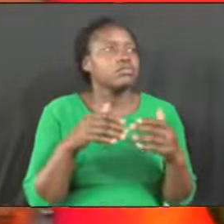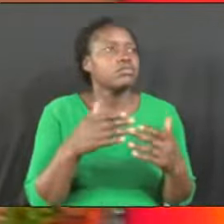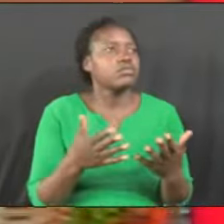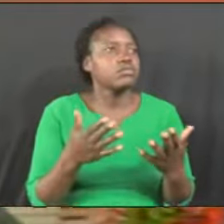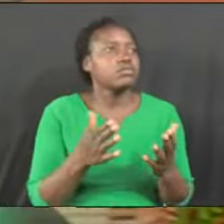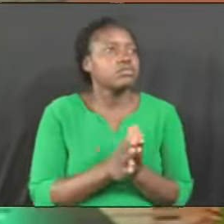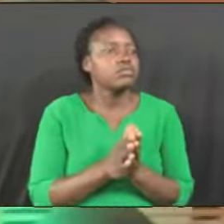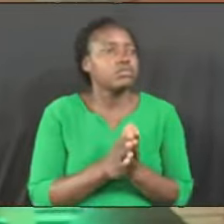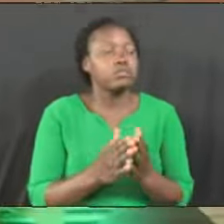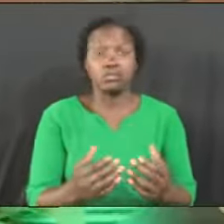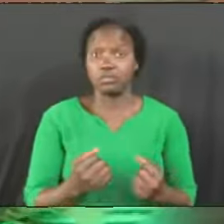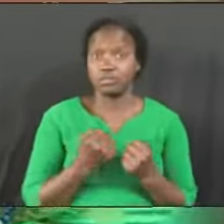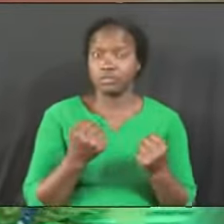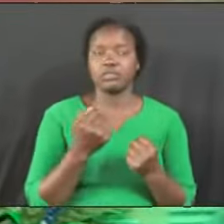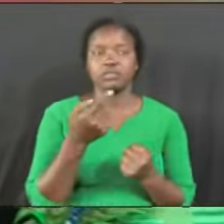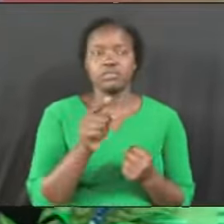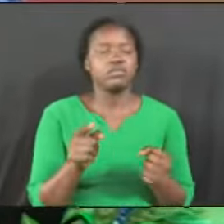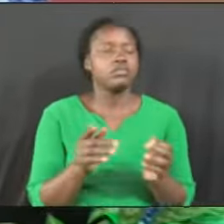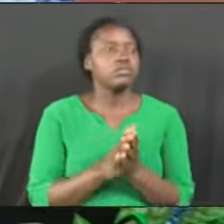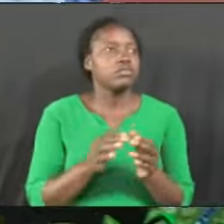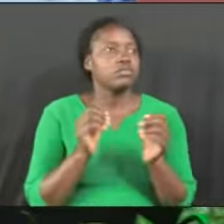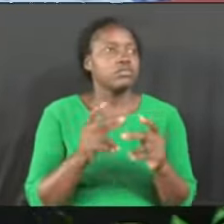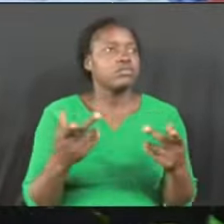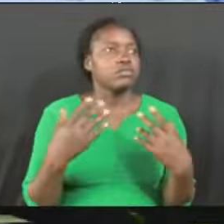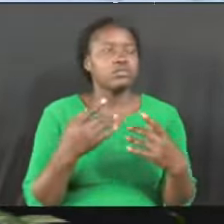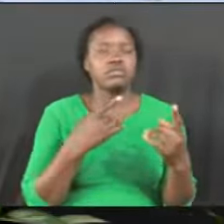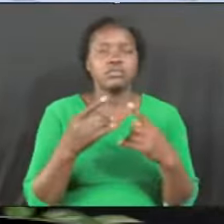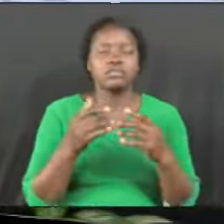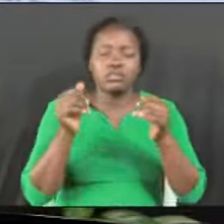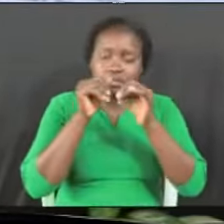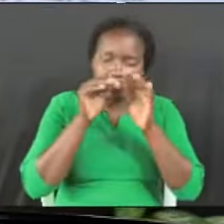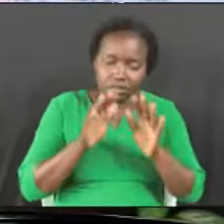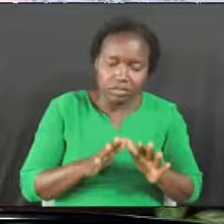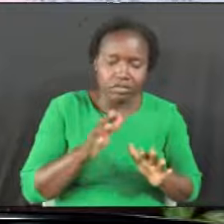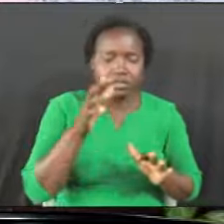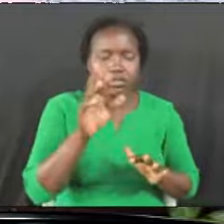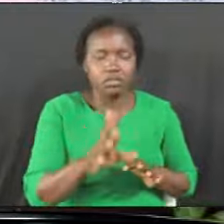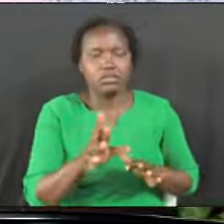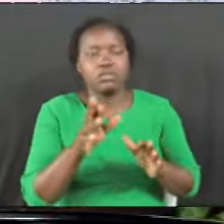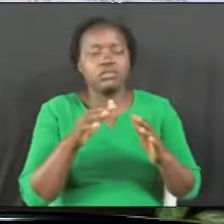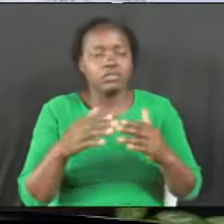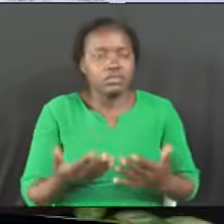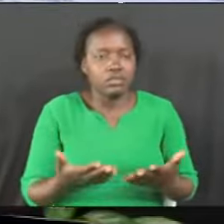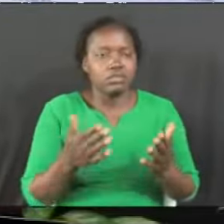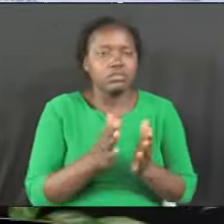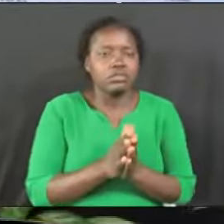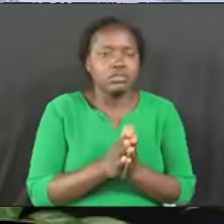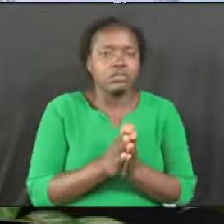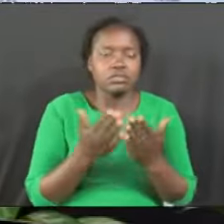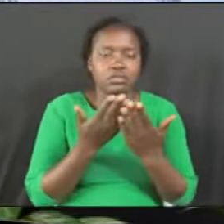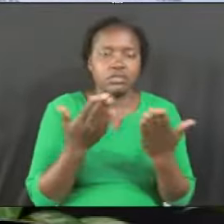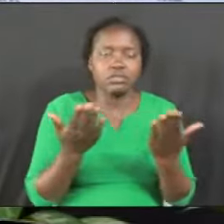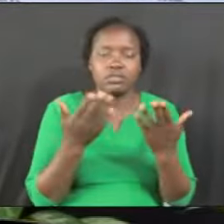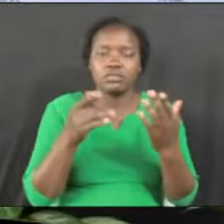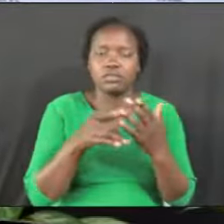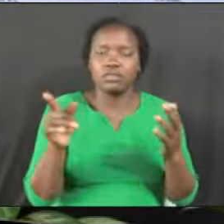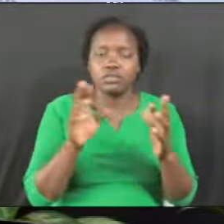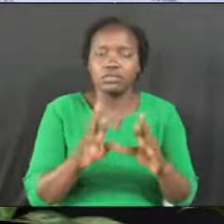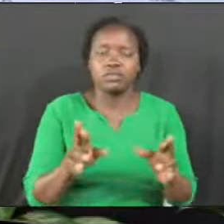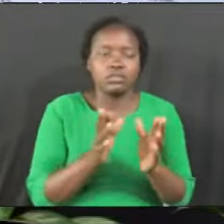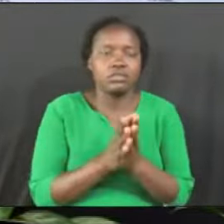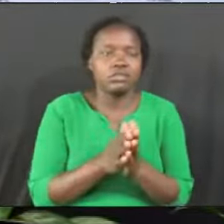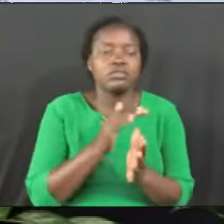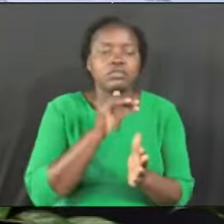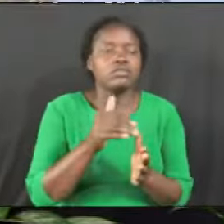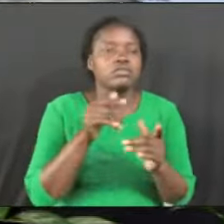great you are. It's okay for people to talk about how blessed you are, how well you do. But